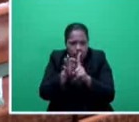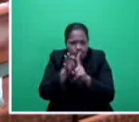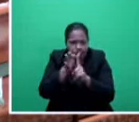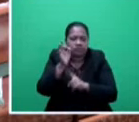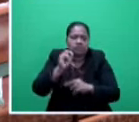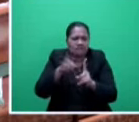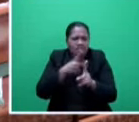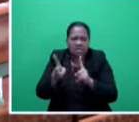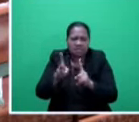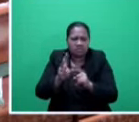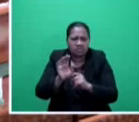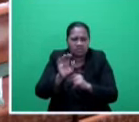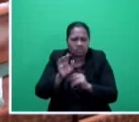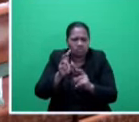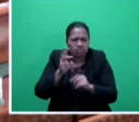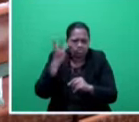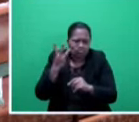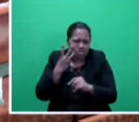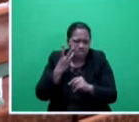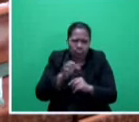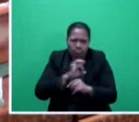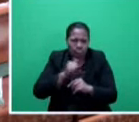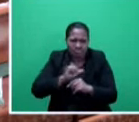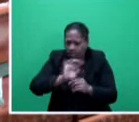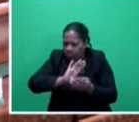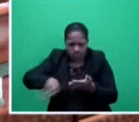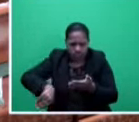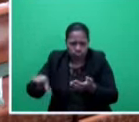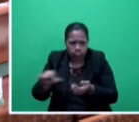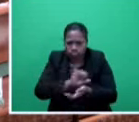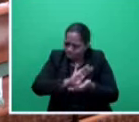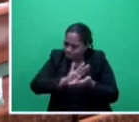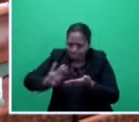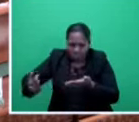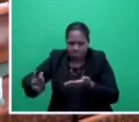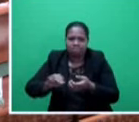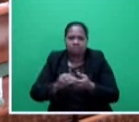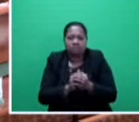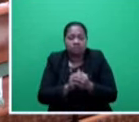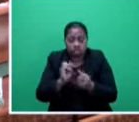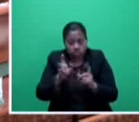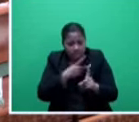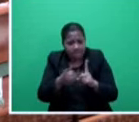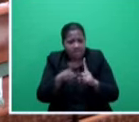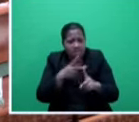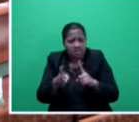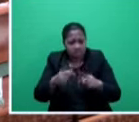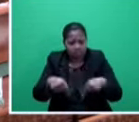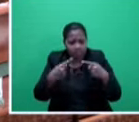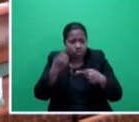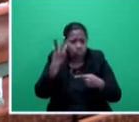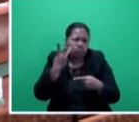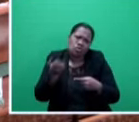These actions are the clear specific ways in which violence against women has been